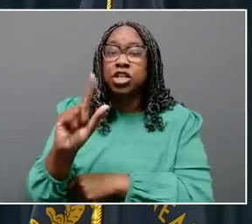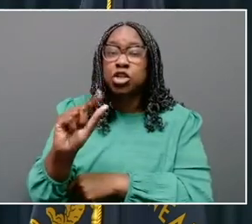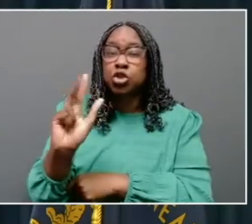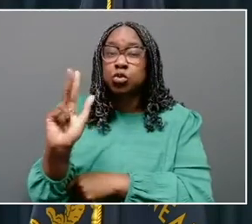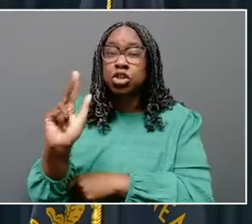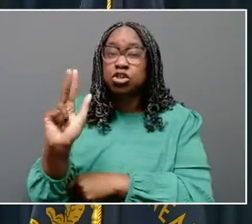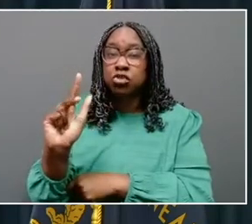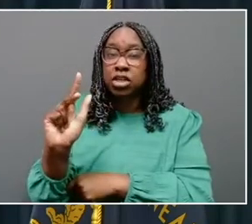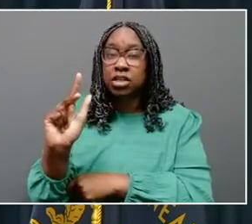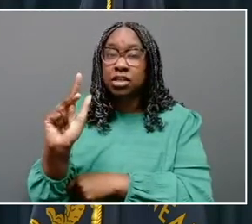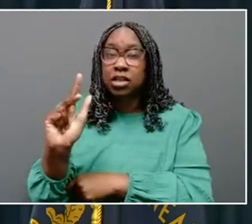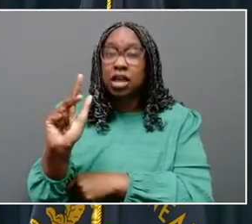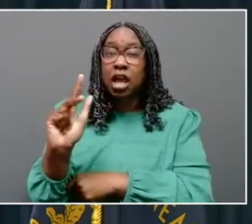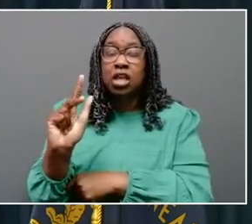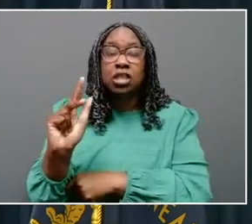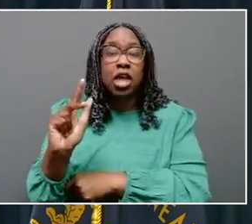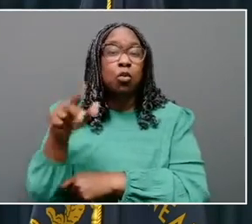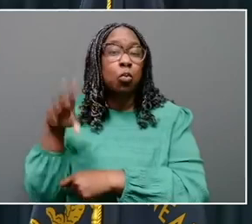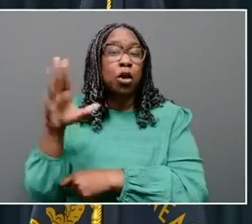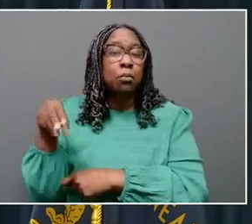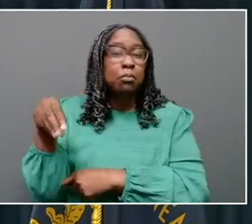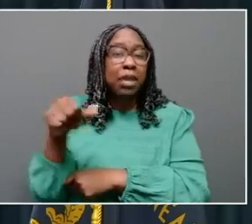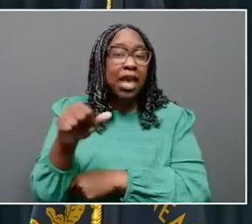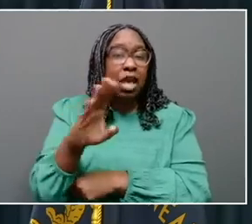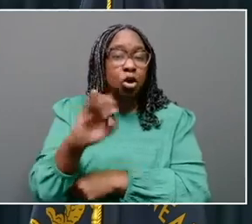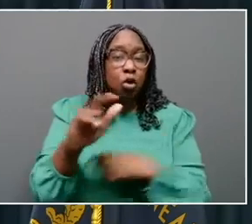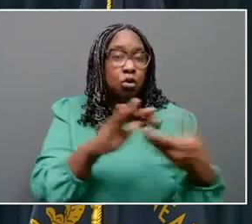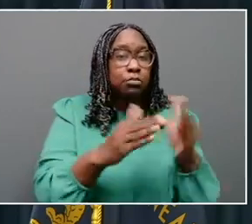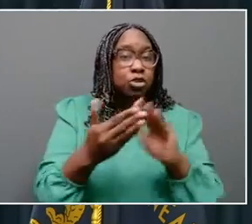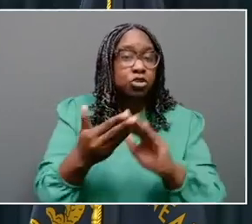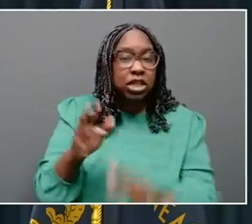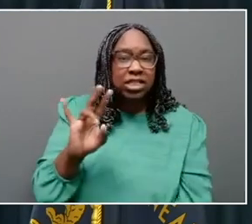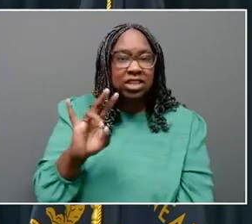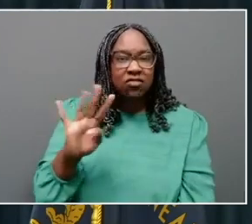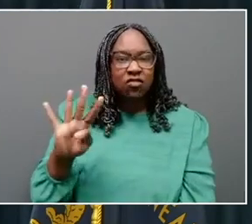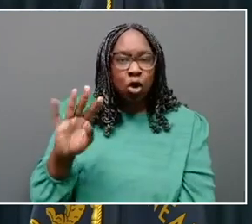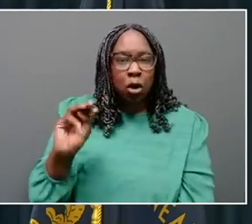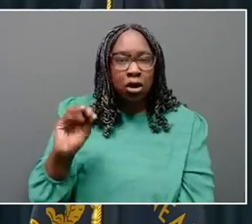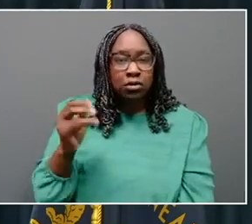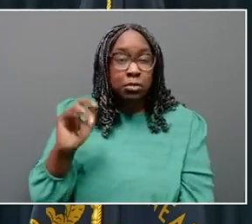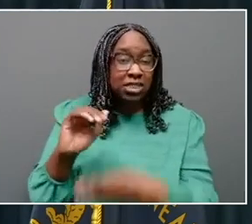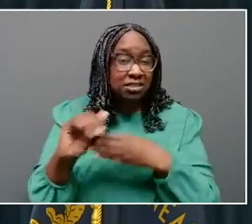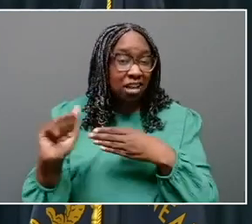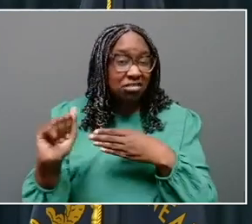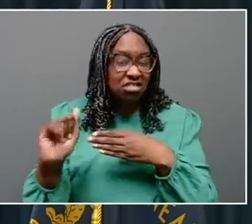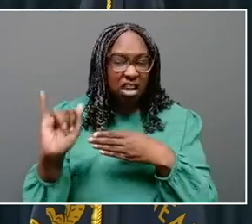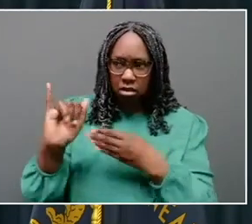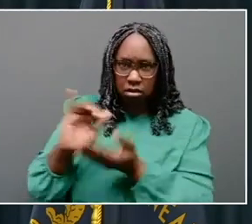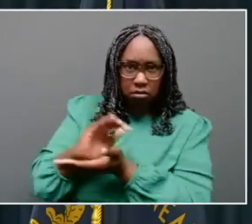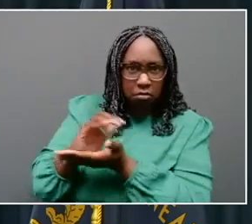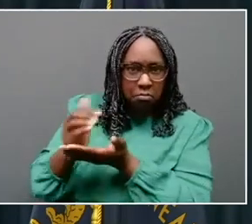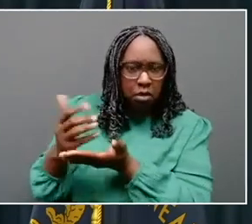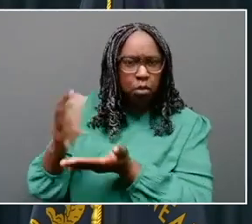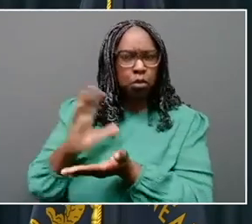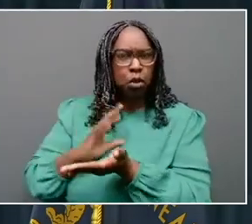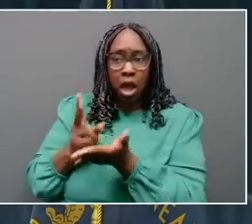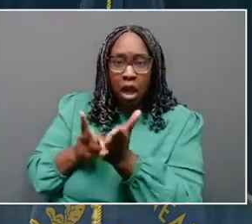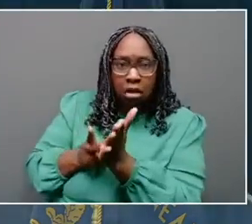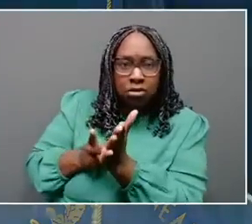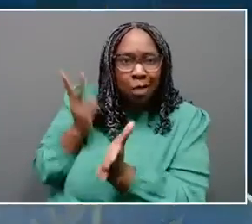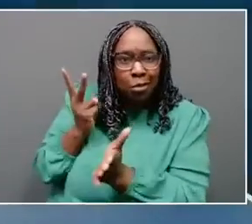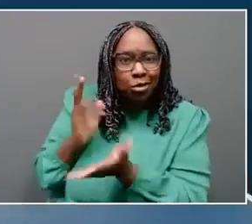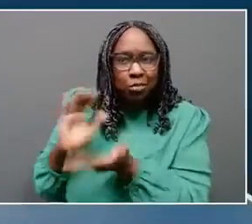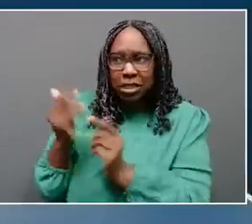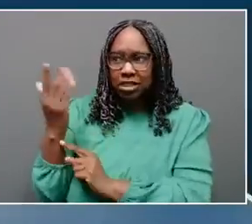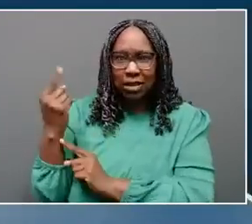coal communities more than $74 million. That is almost double the amount that was paid out last year. And